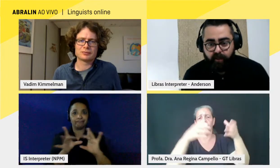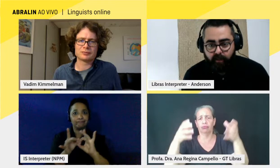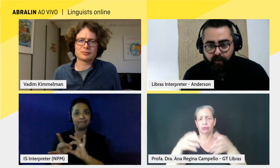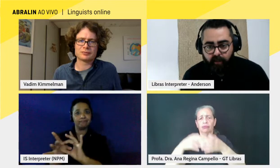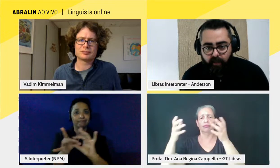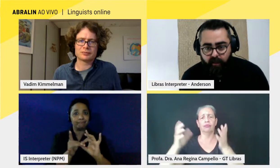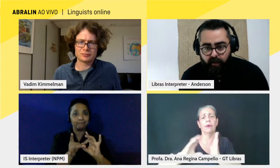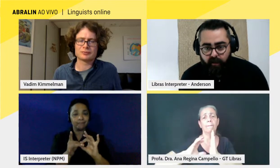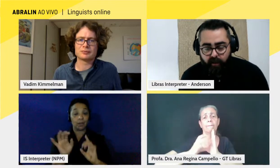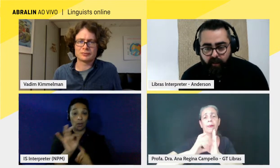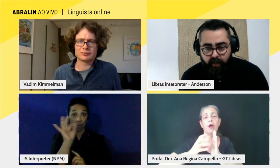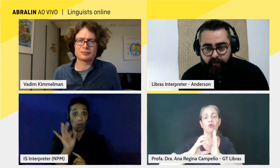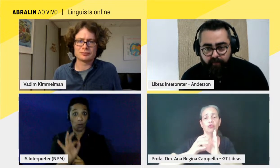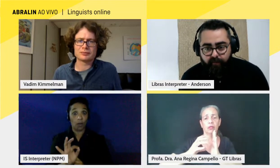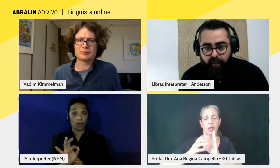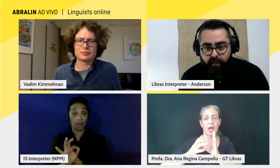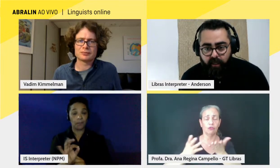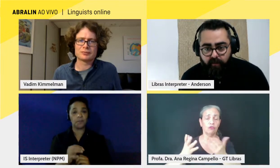have